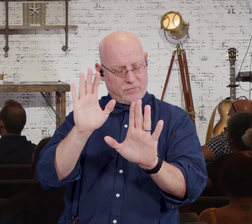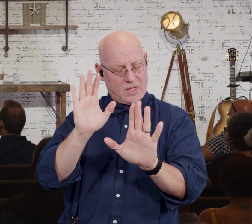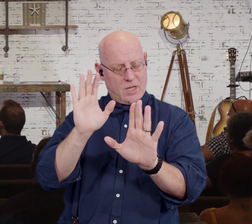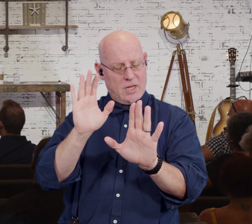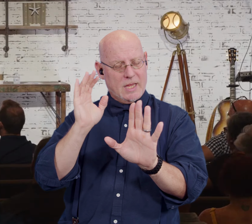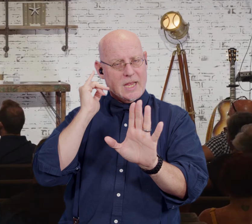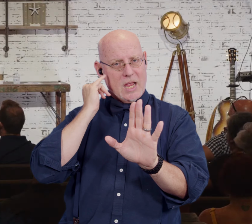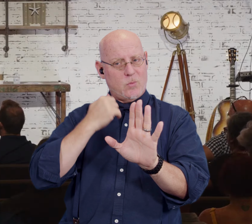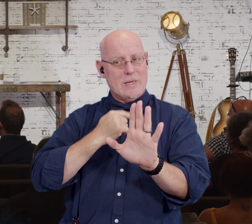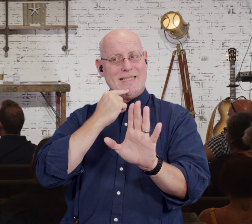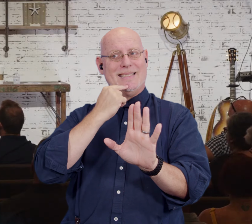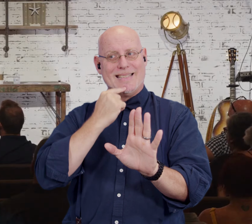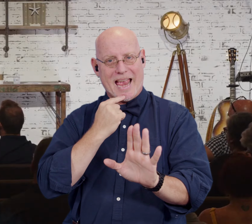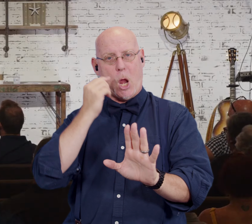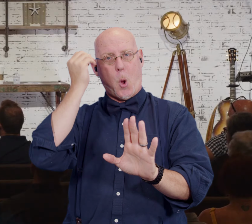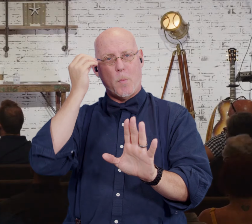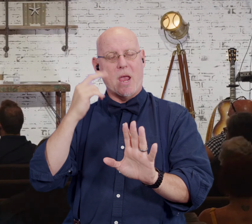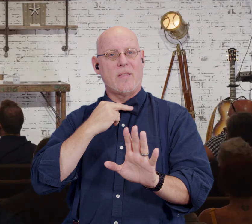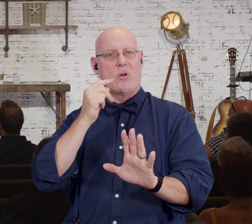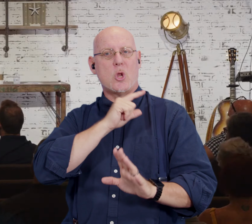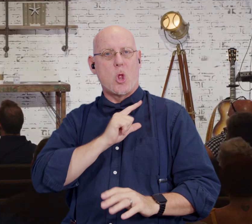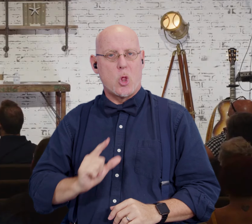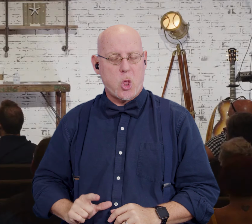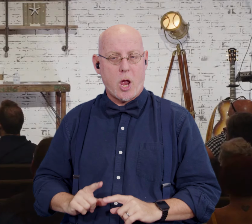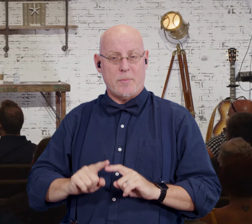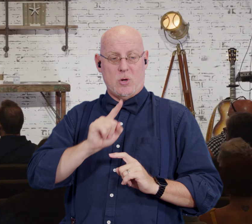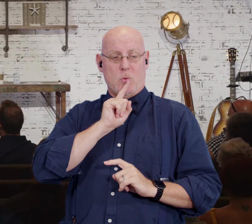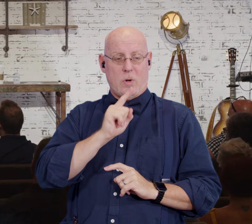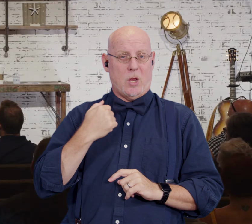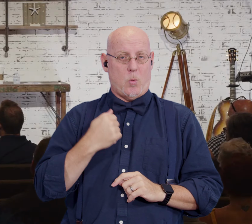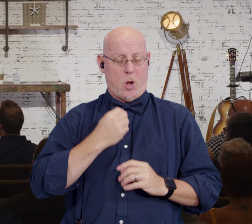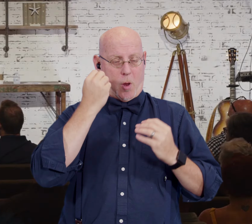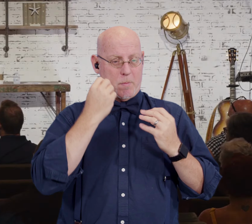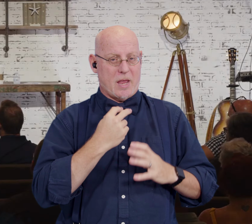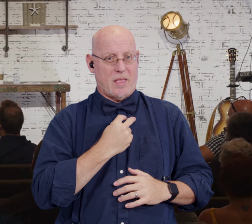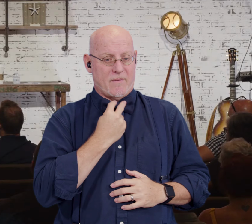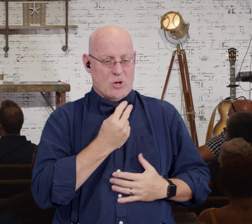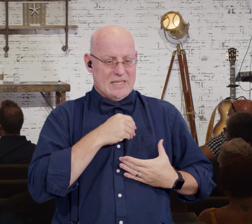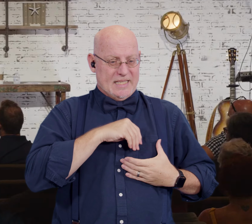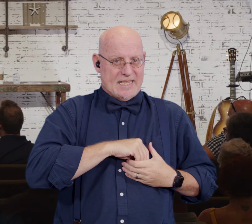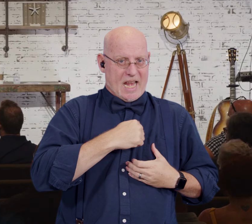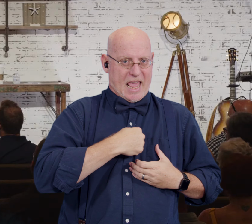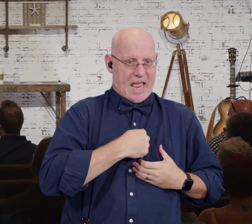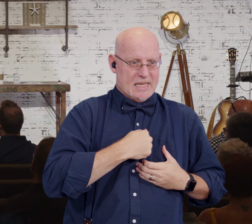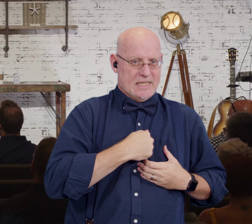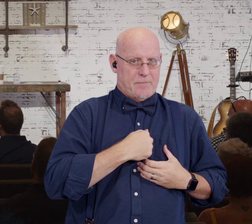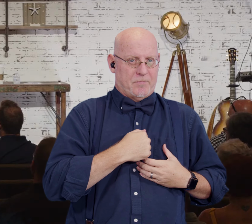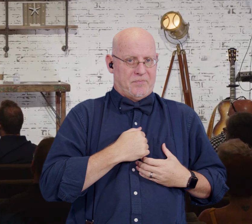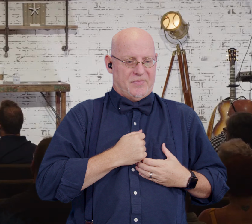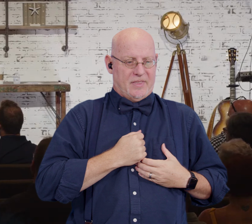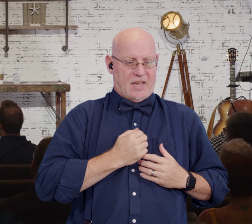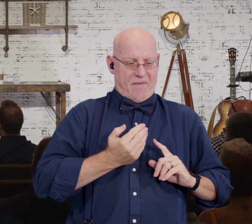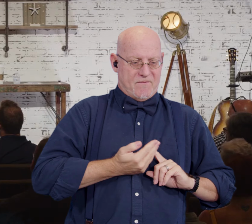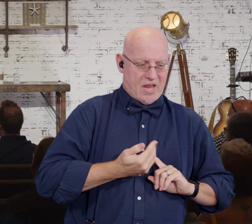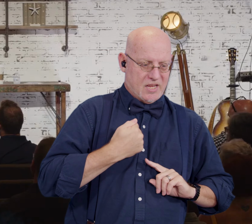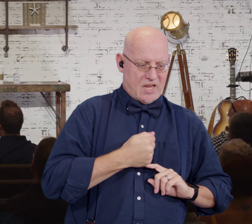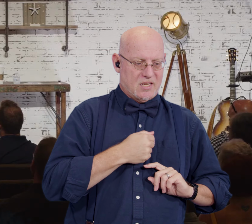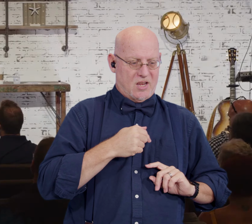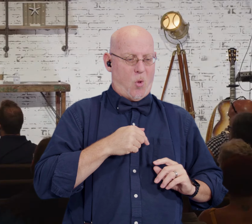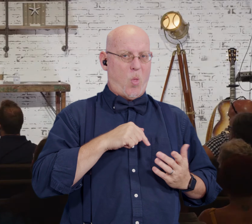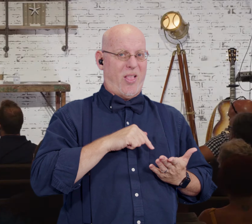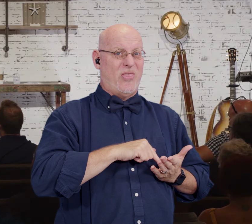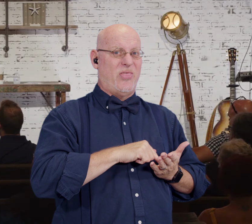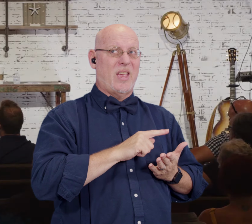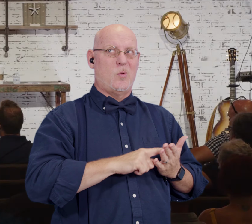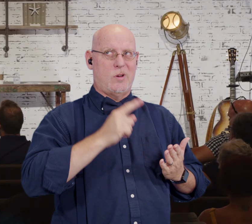If we say we're obeying the voice of the Lord, but really we're obeying the voice within that has conveyed to us that this is what